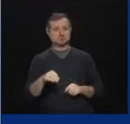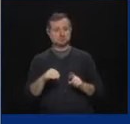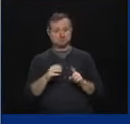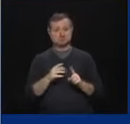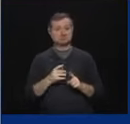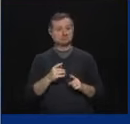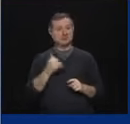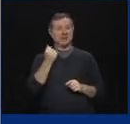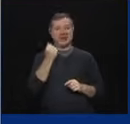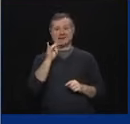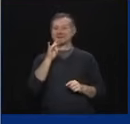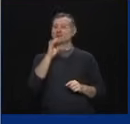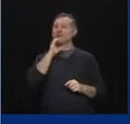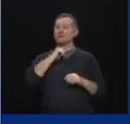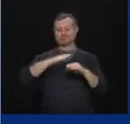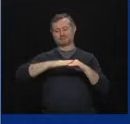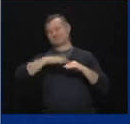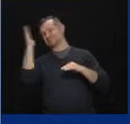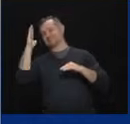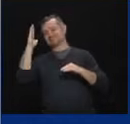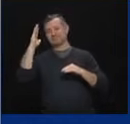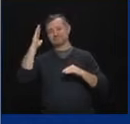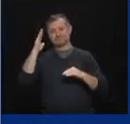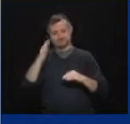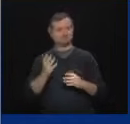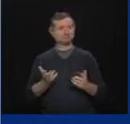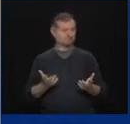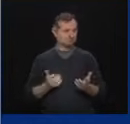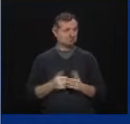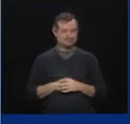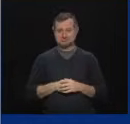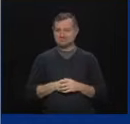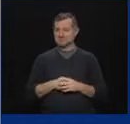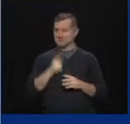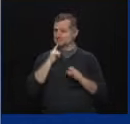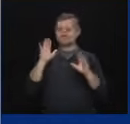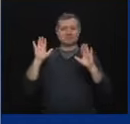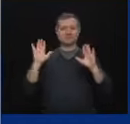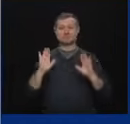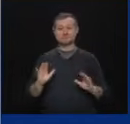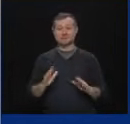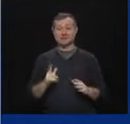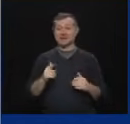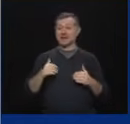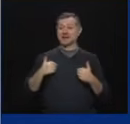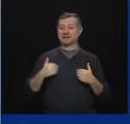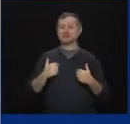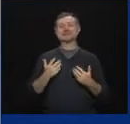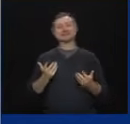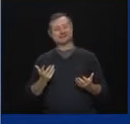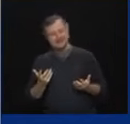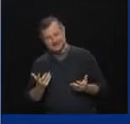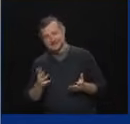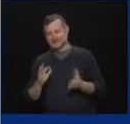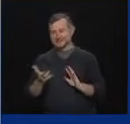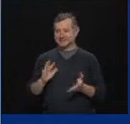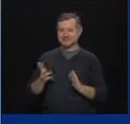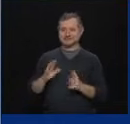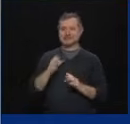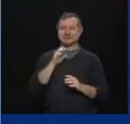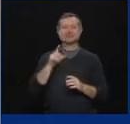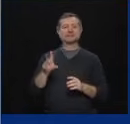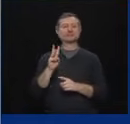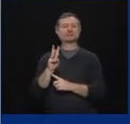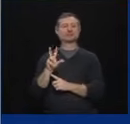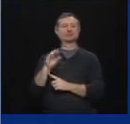dose. Fantastic. Still concerned about our young people. 63% to the 12 to